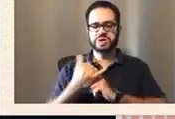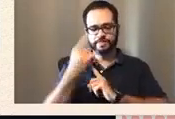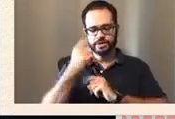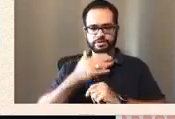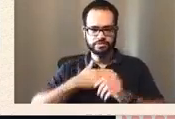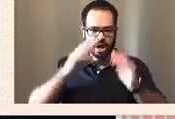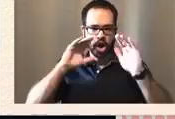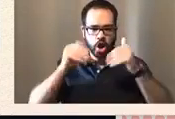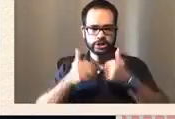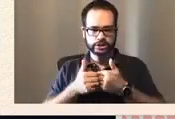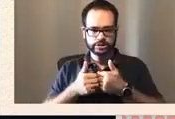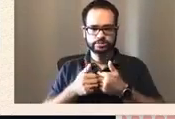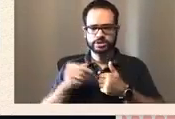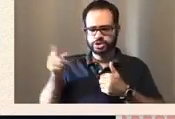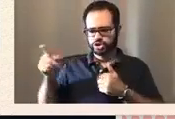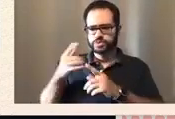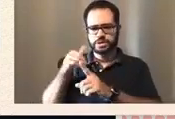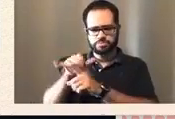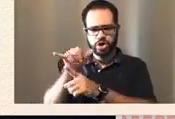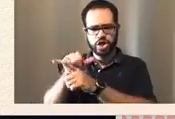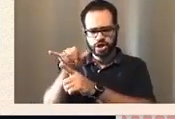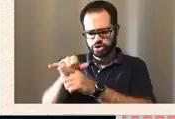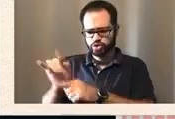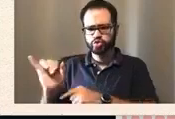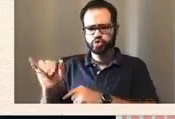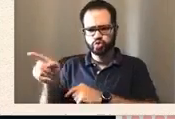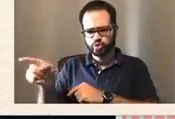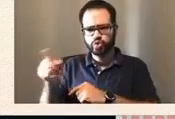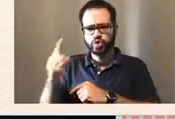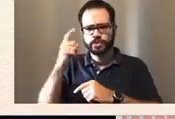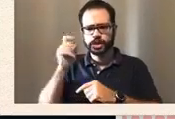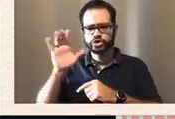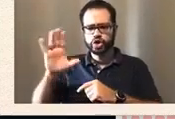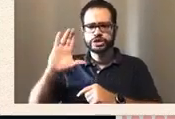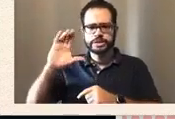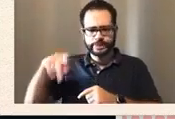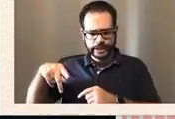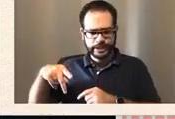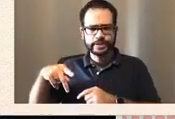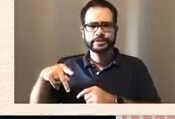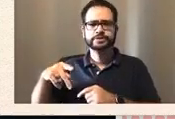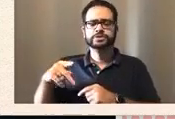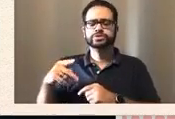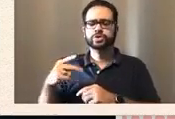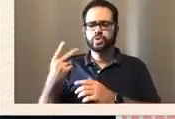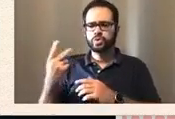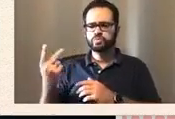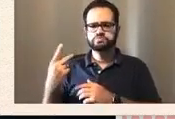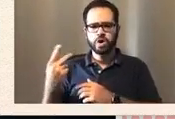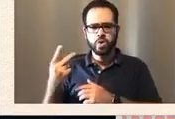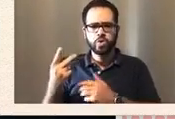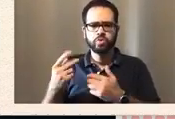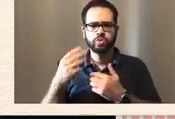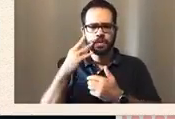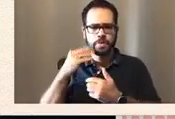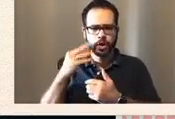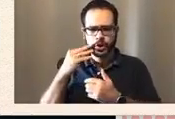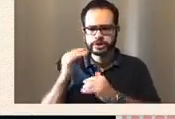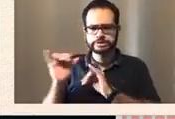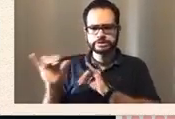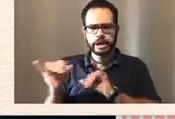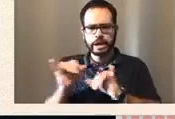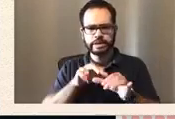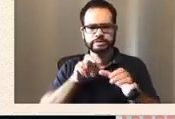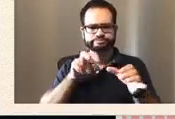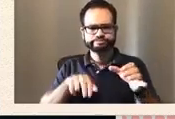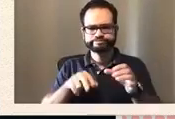was getting bullied a lot because of her cerebral palsy. And we both were going through that exclusion, and we found